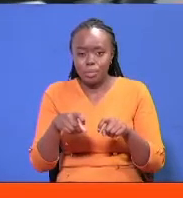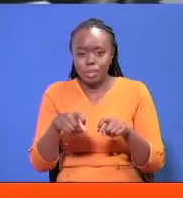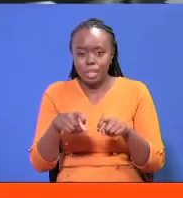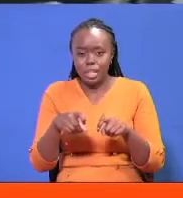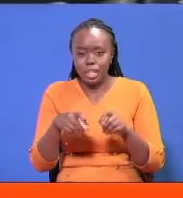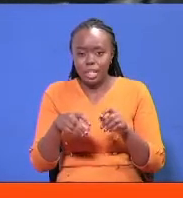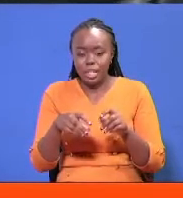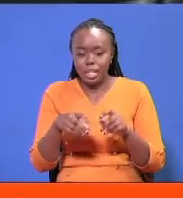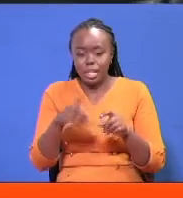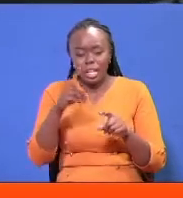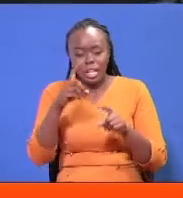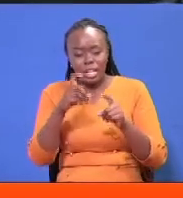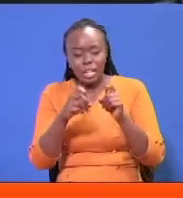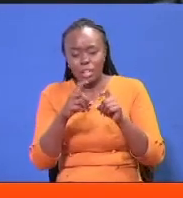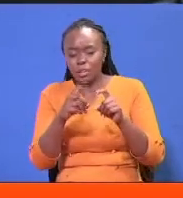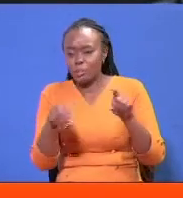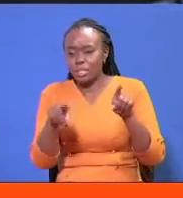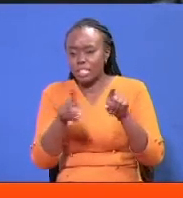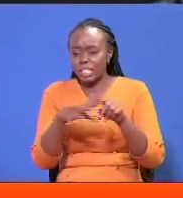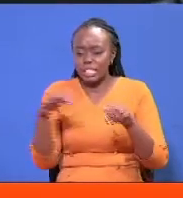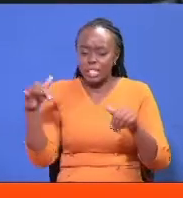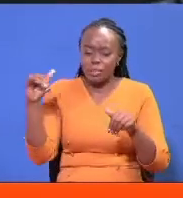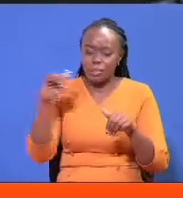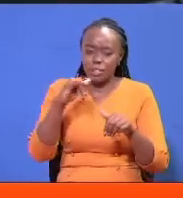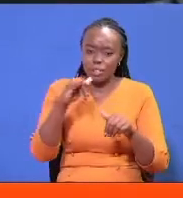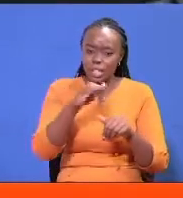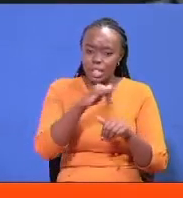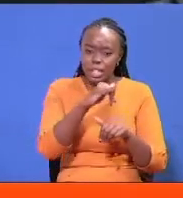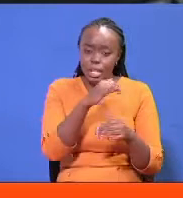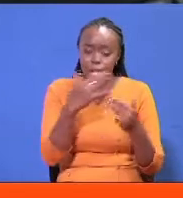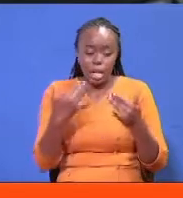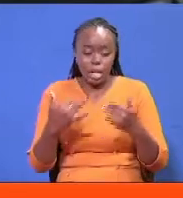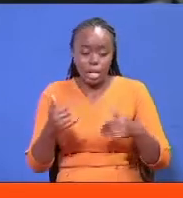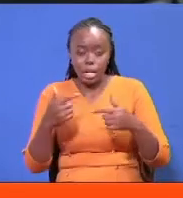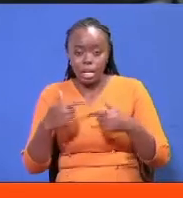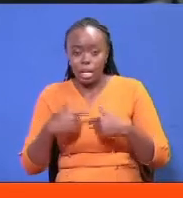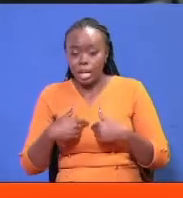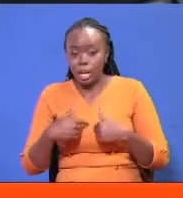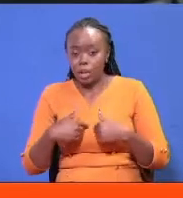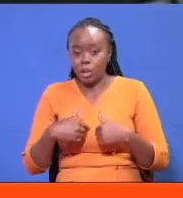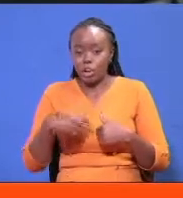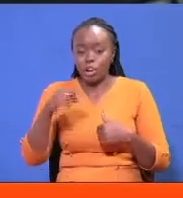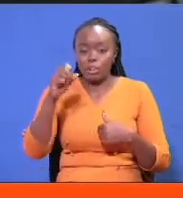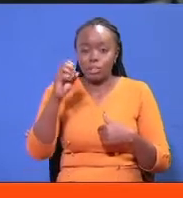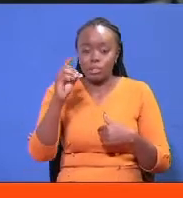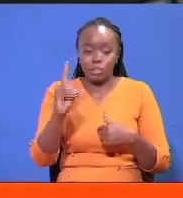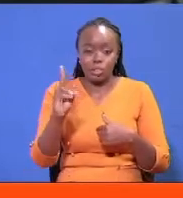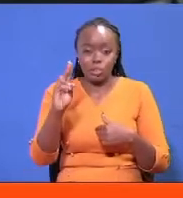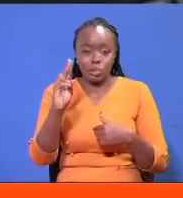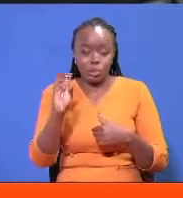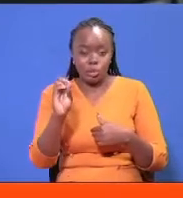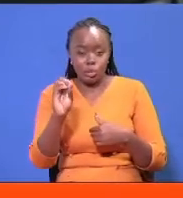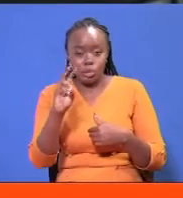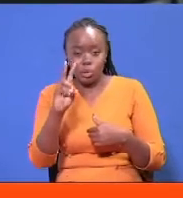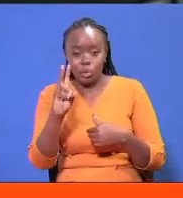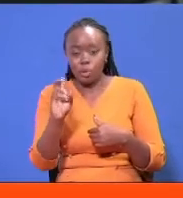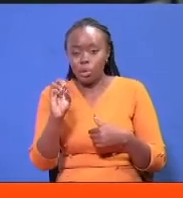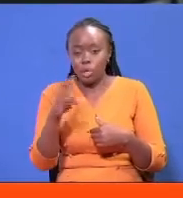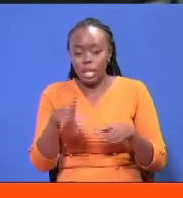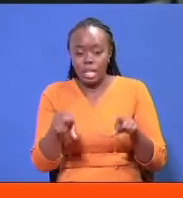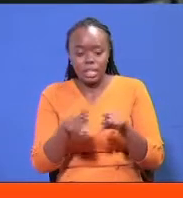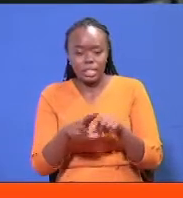image taking and the actual flying. We have Drone Deploy, okay, that we can also use to